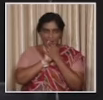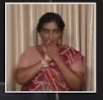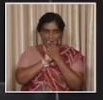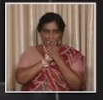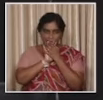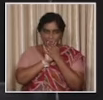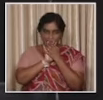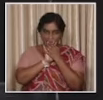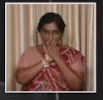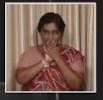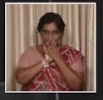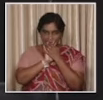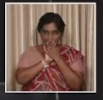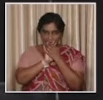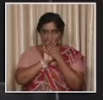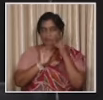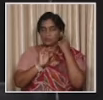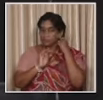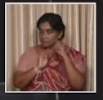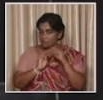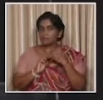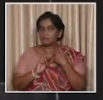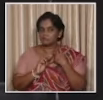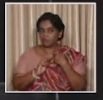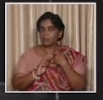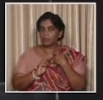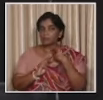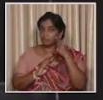wide consensus on the matter. Hopefully you'd be able to attend the next